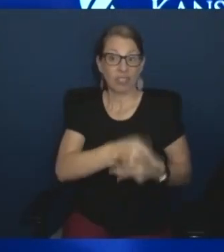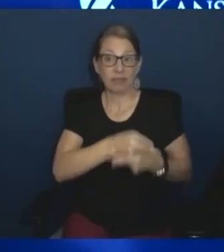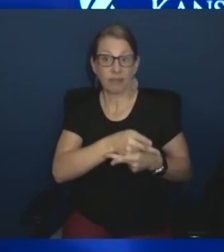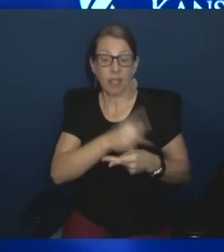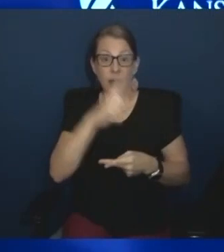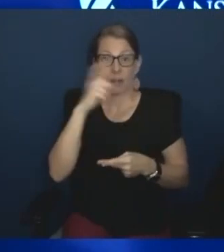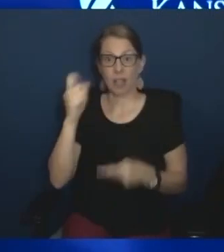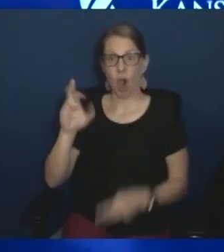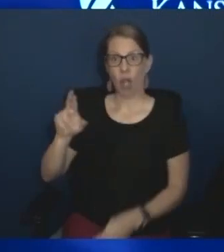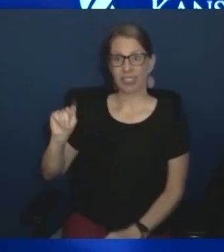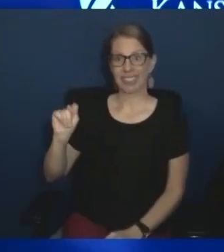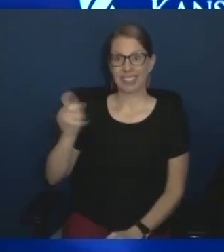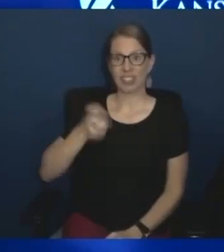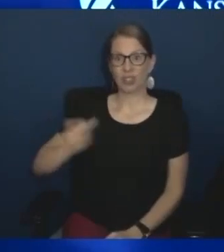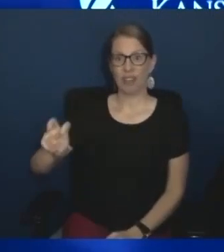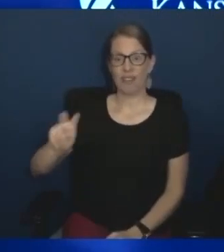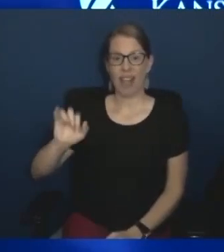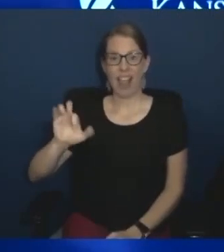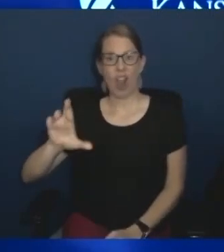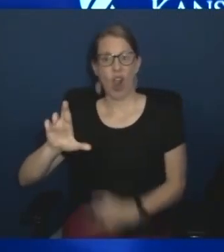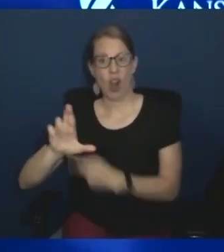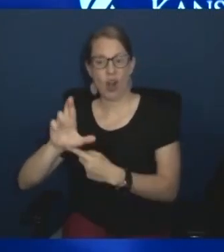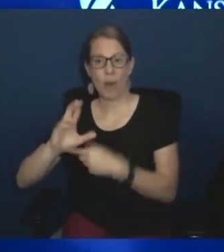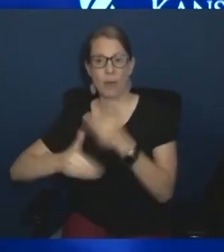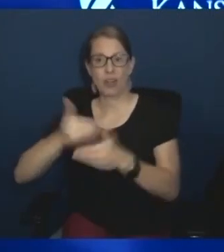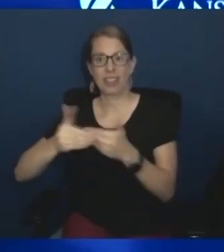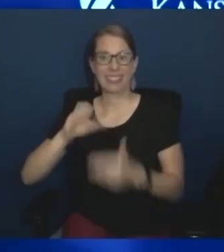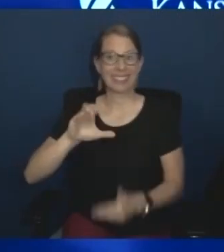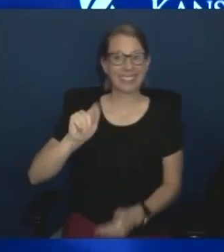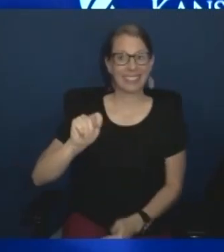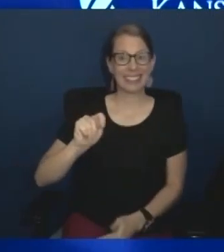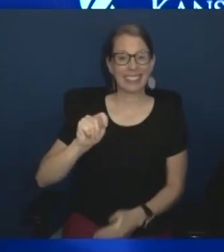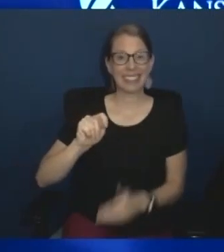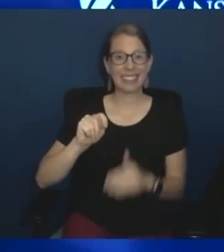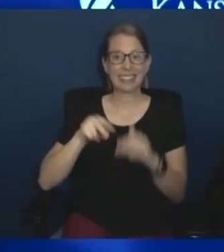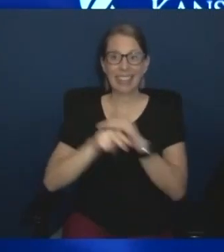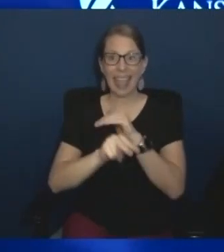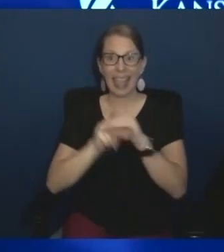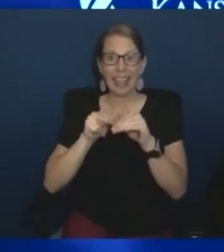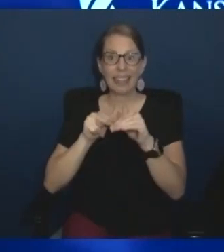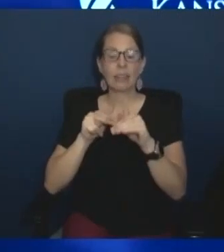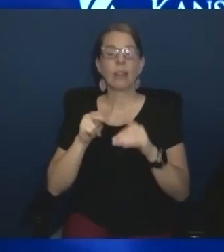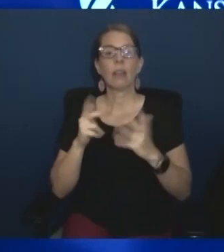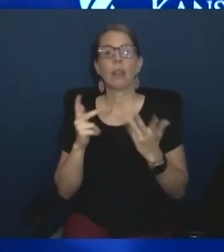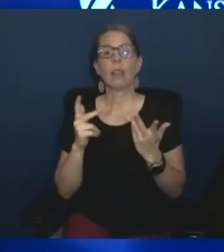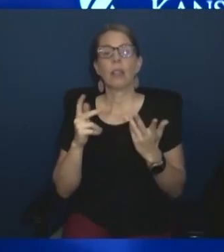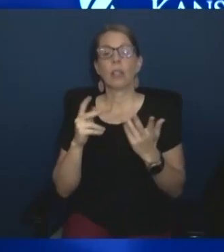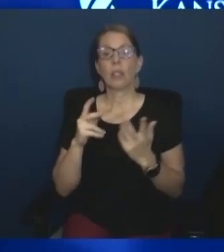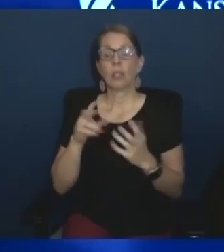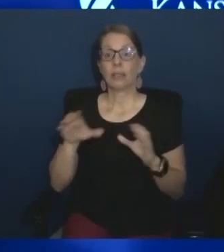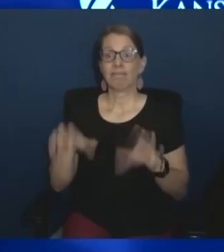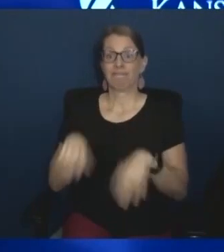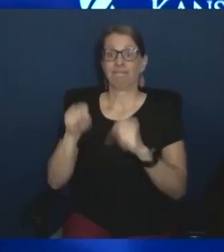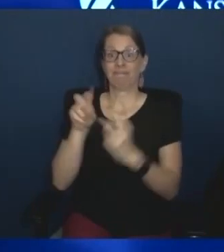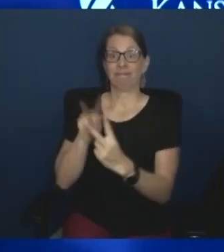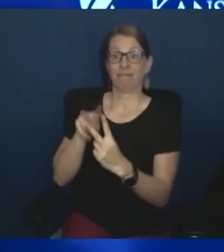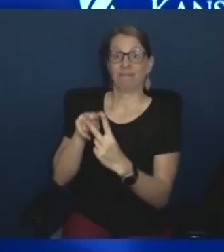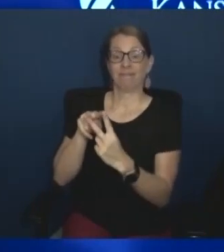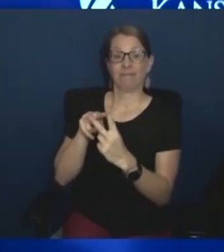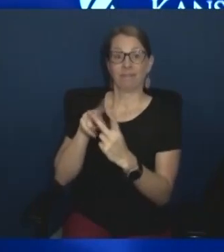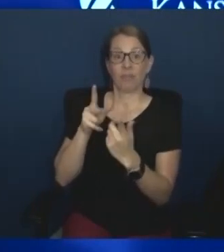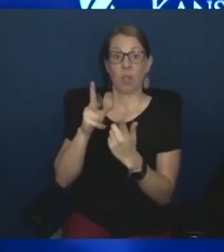travel to IR procedures, CT scans, get those things done in order for us to further your